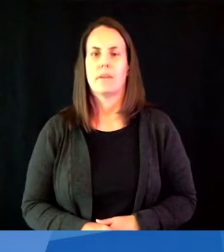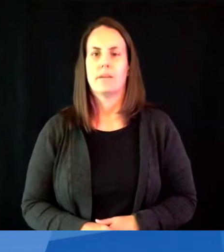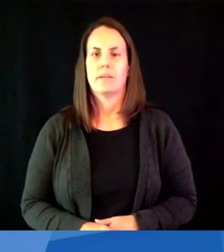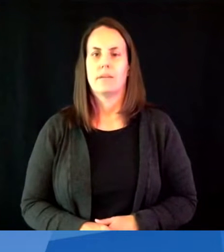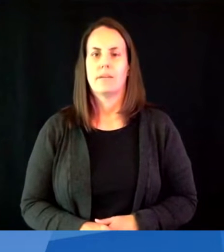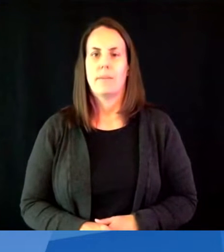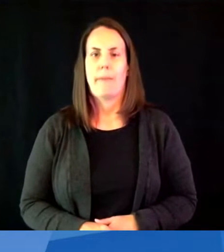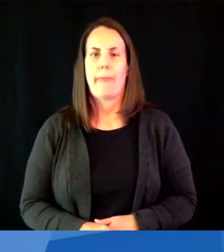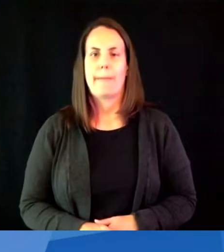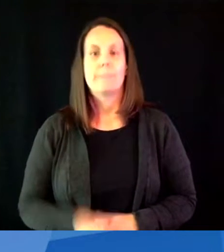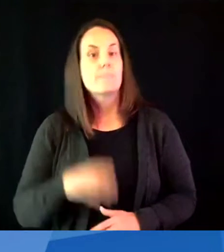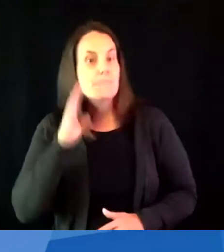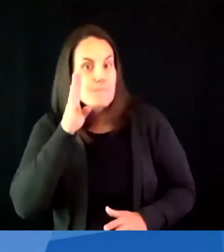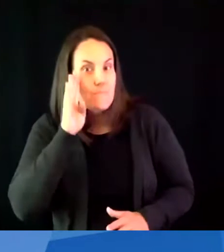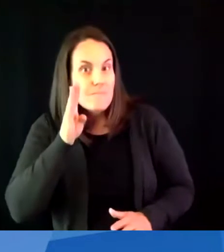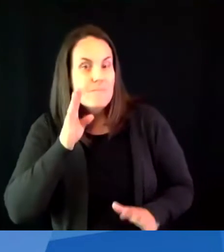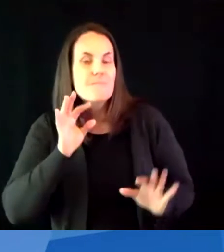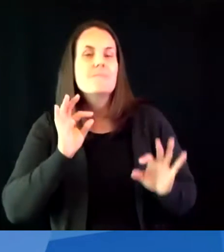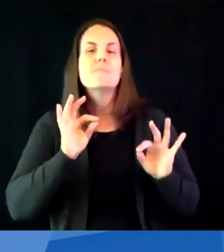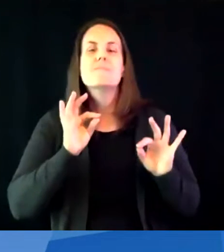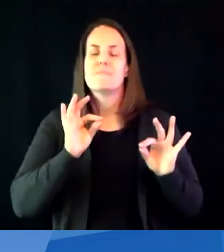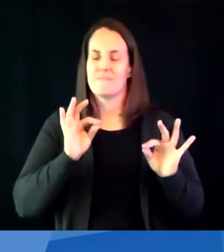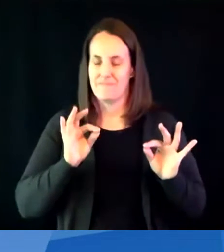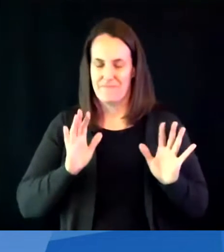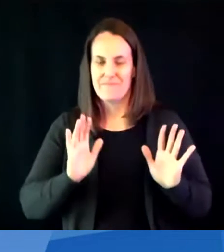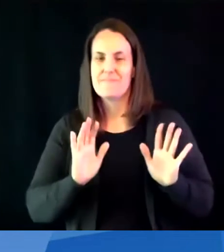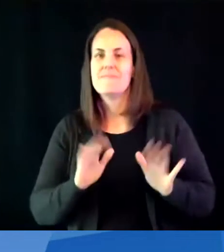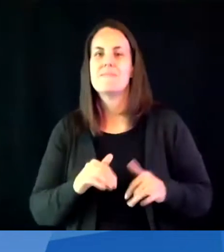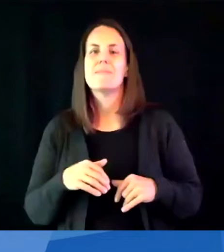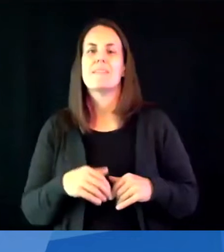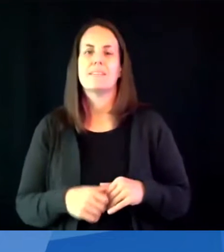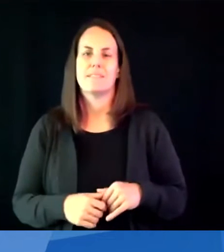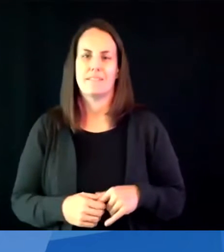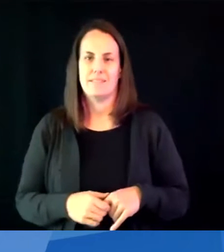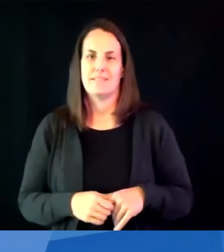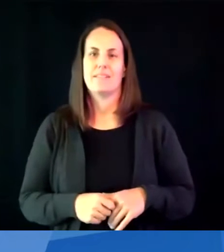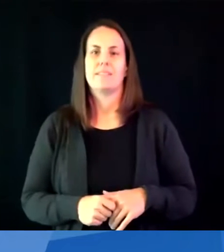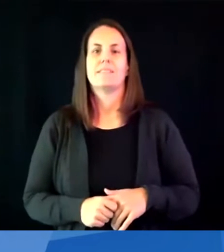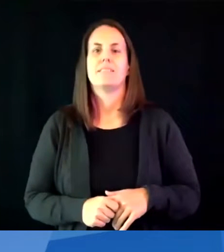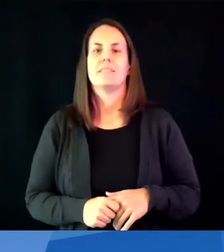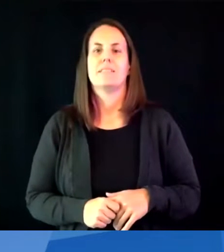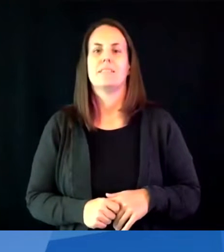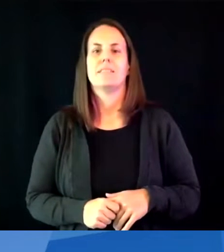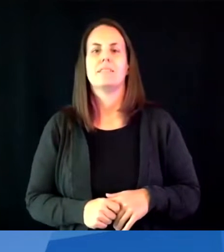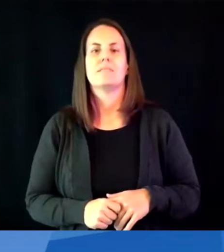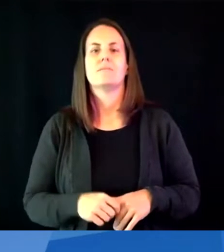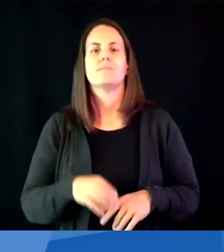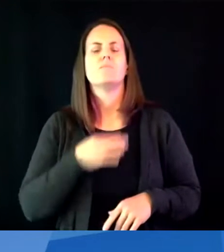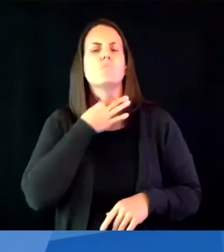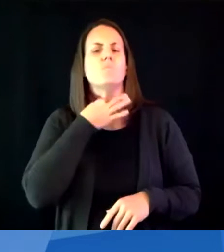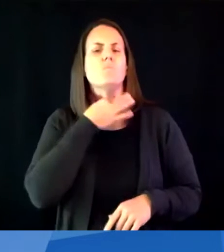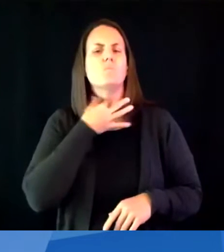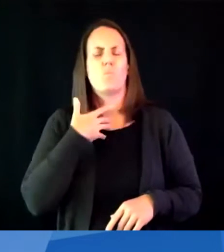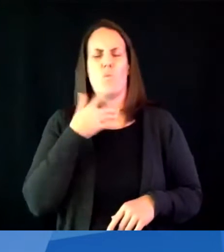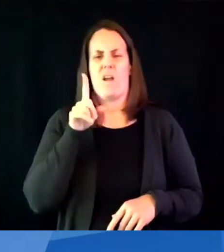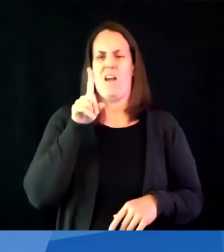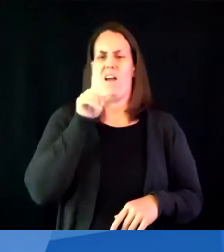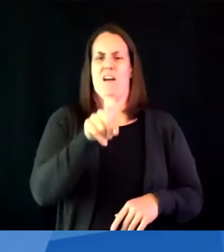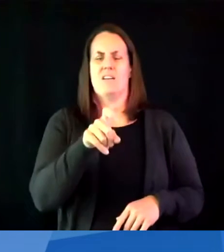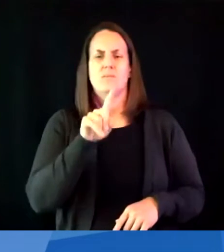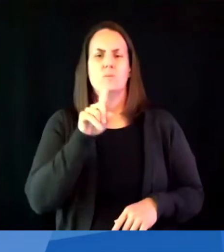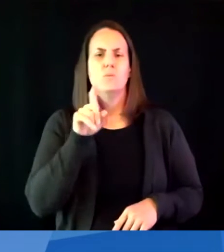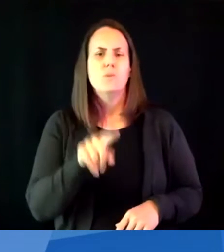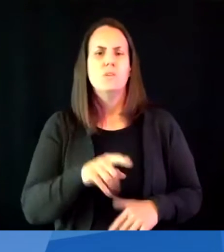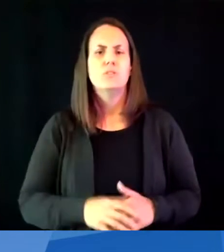Hi, this is Pari from 58. Now, I'm just curious, how exactly are these patients being